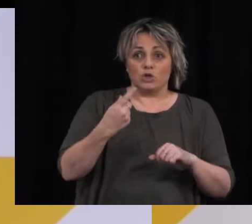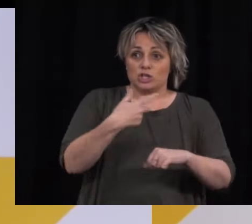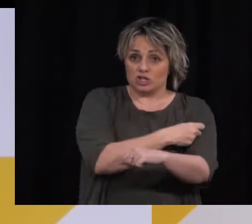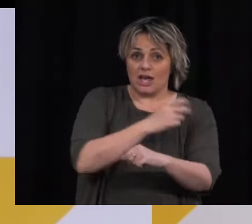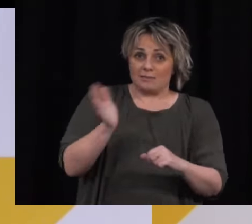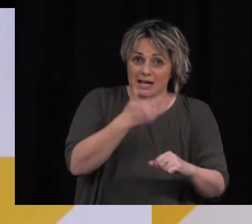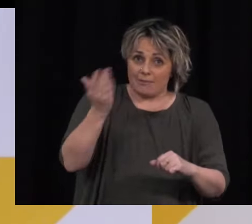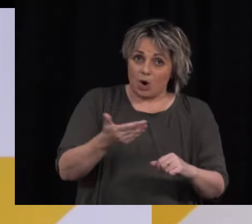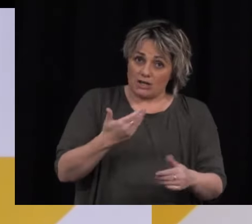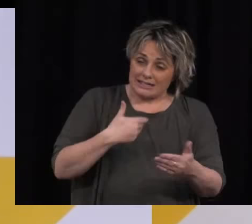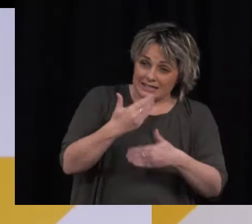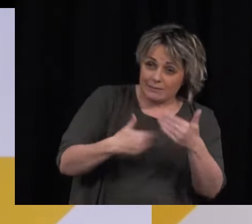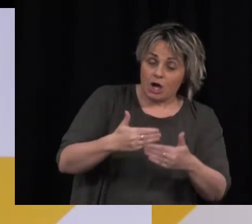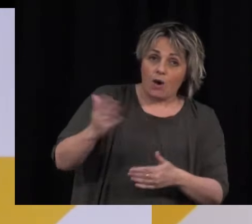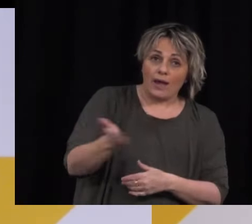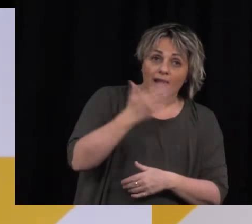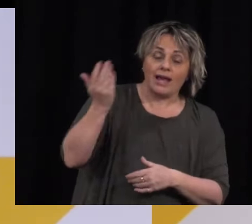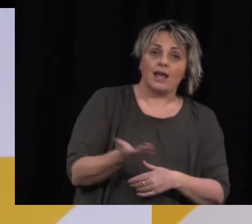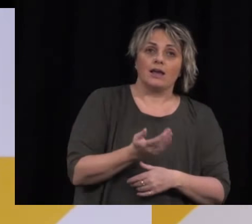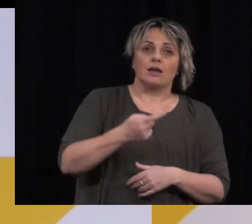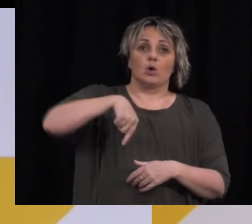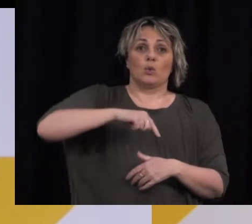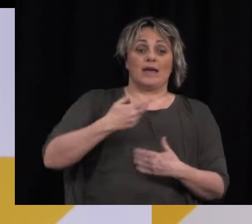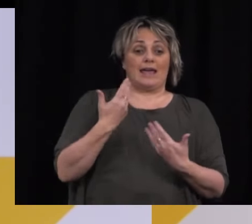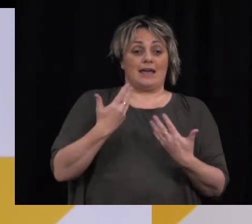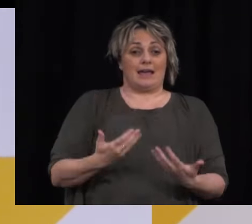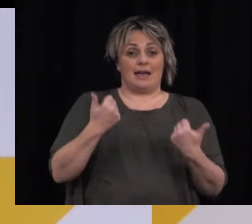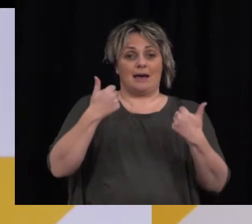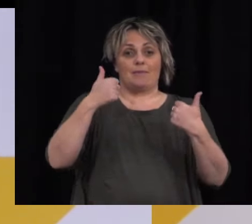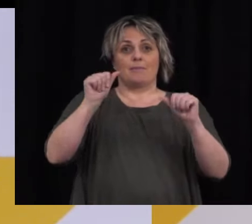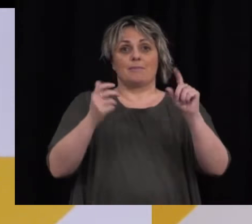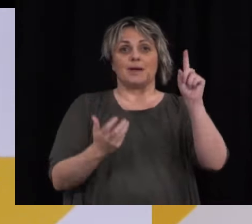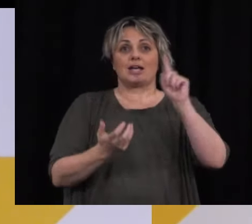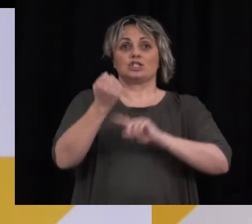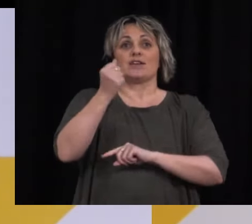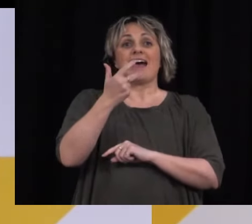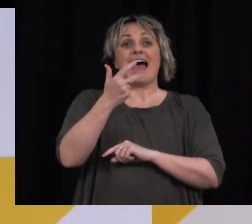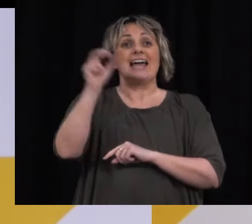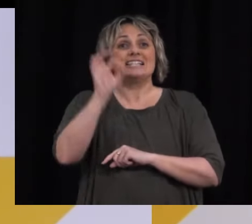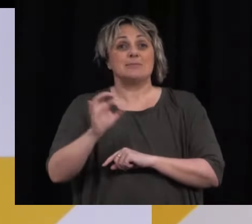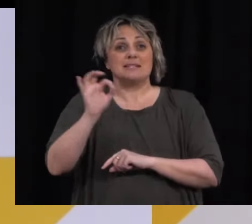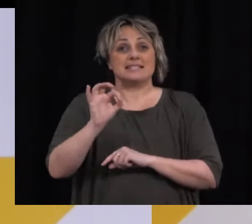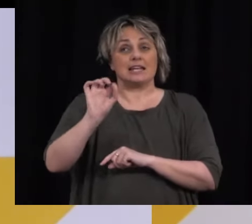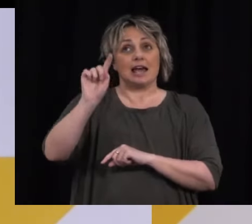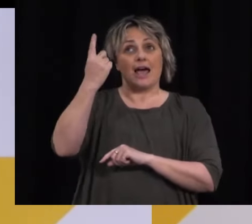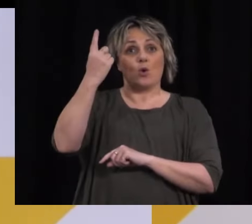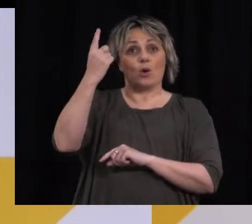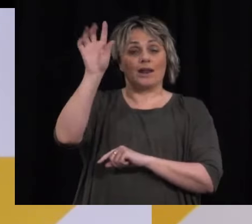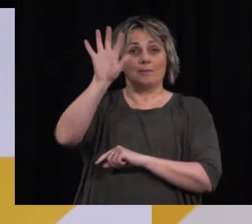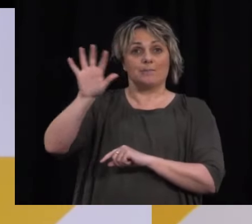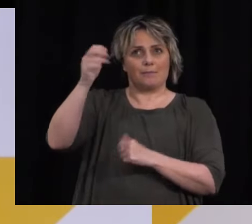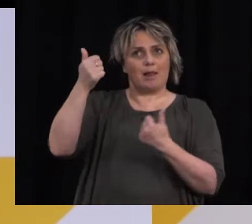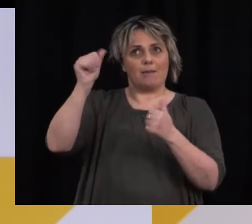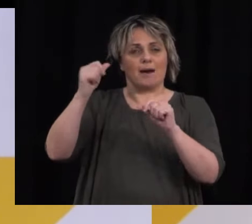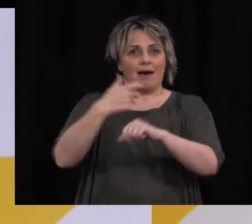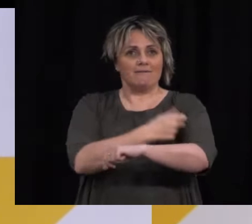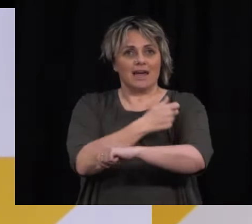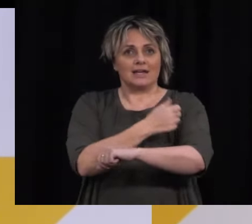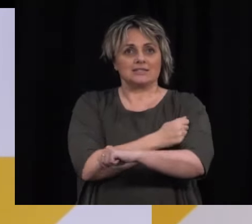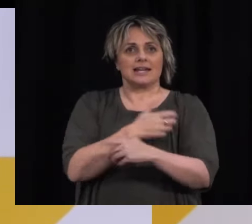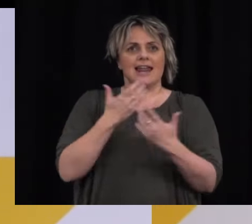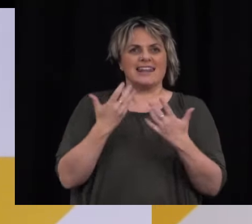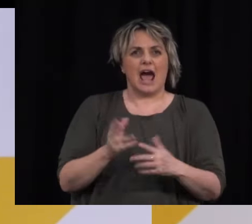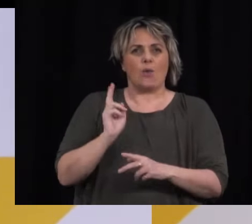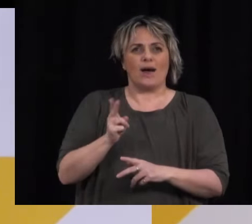fact that we have got into 80% of eligible individuals in Auckland, and now we're really having to drive those first